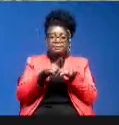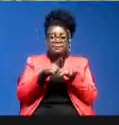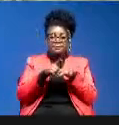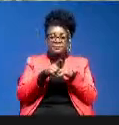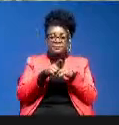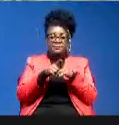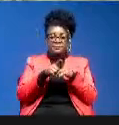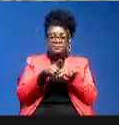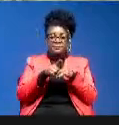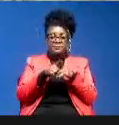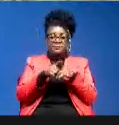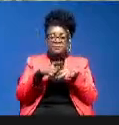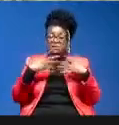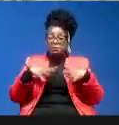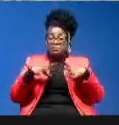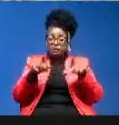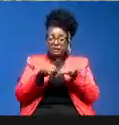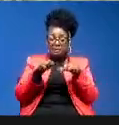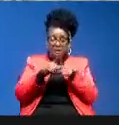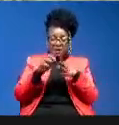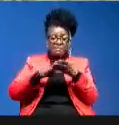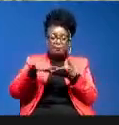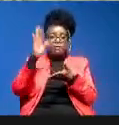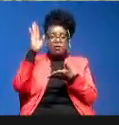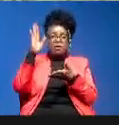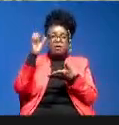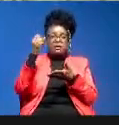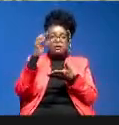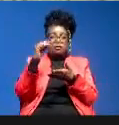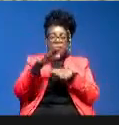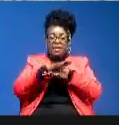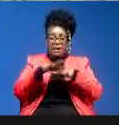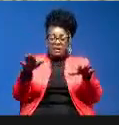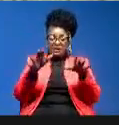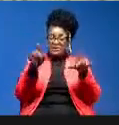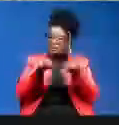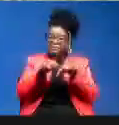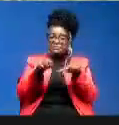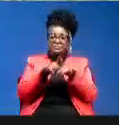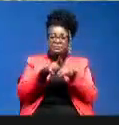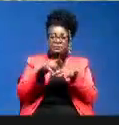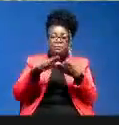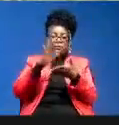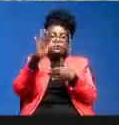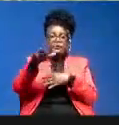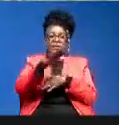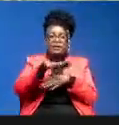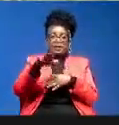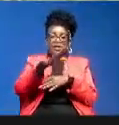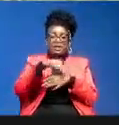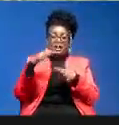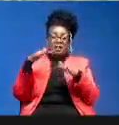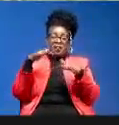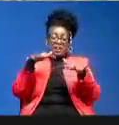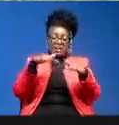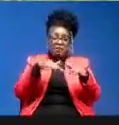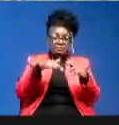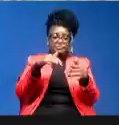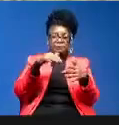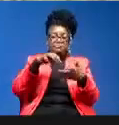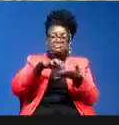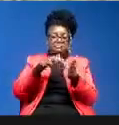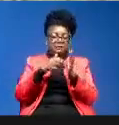The human population is also increasing, so the land still remains the same and most of the areas become degraded. So there's no